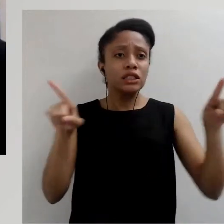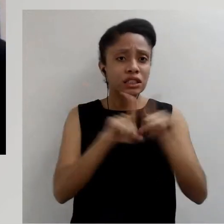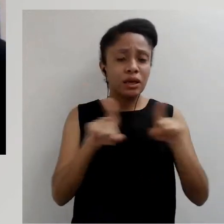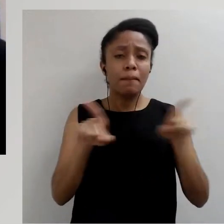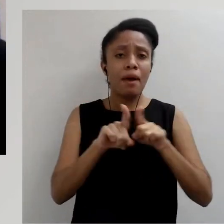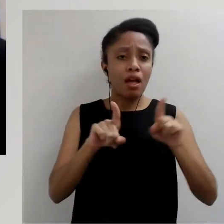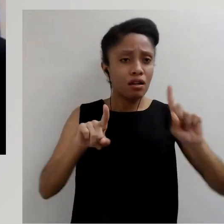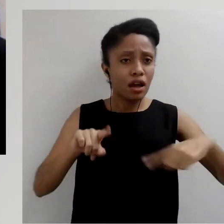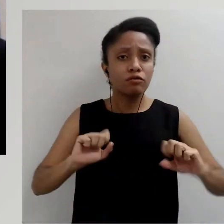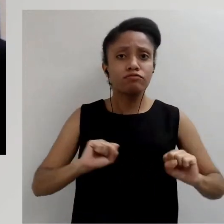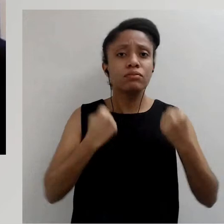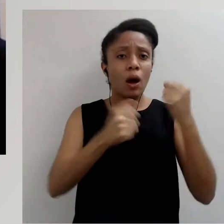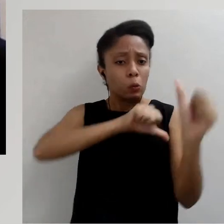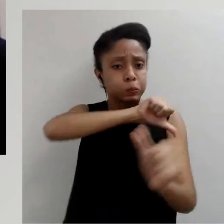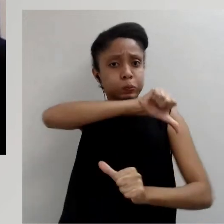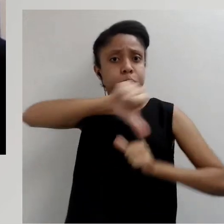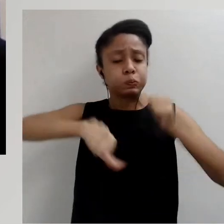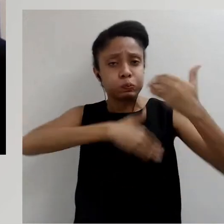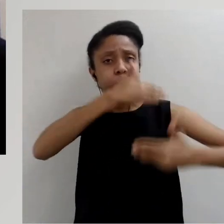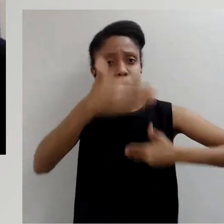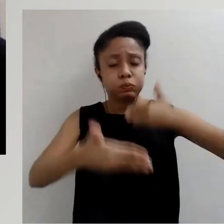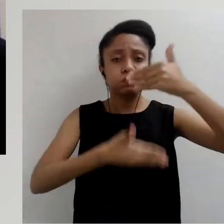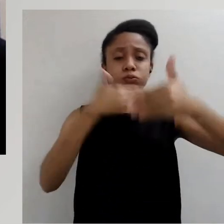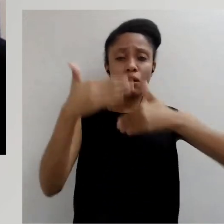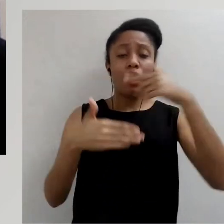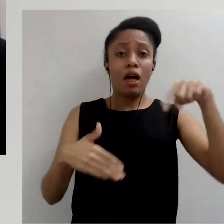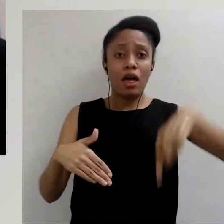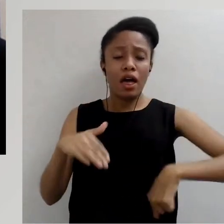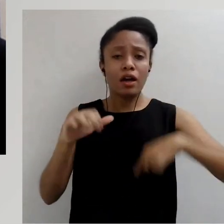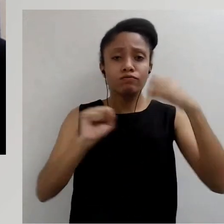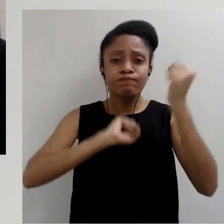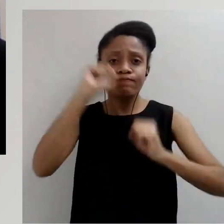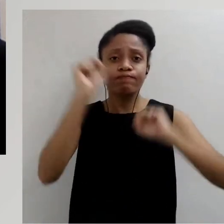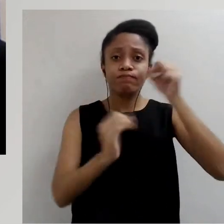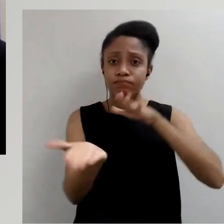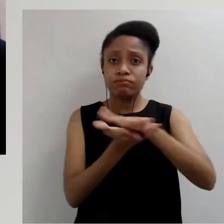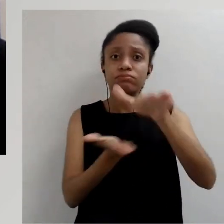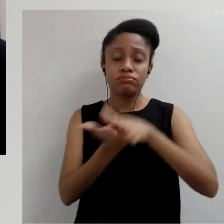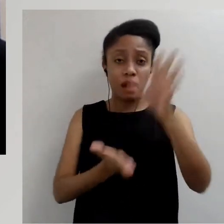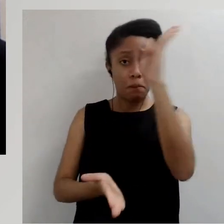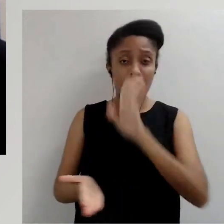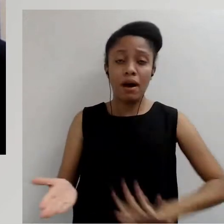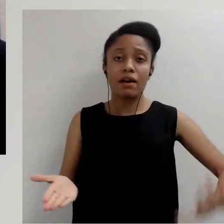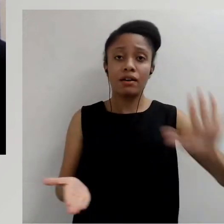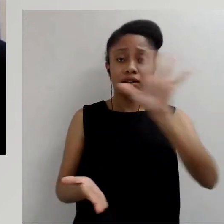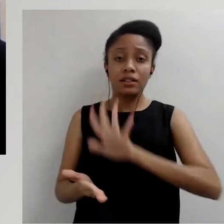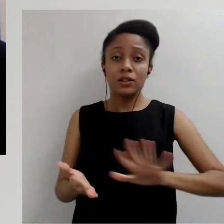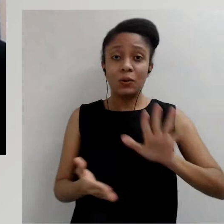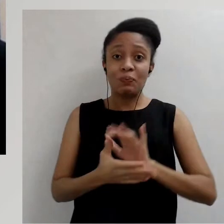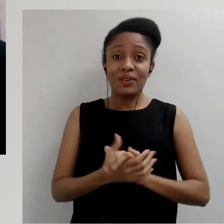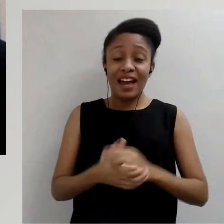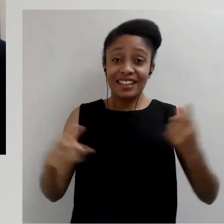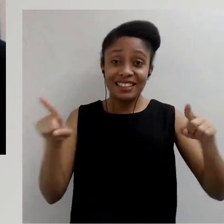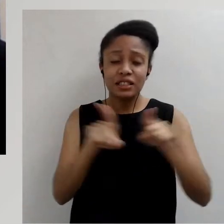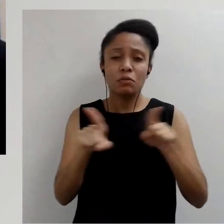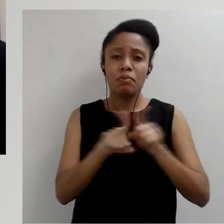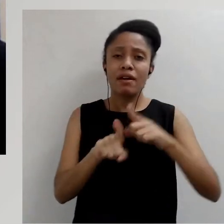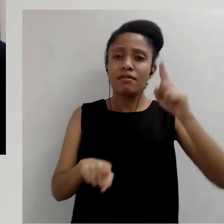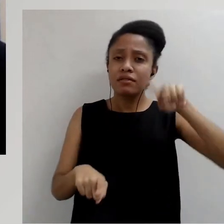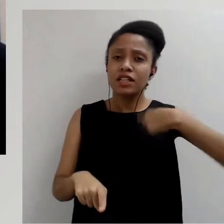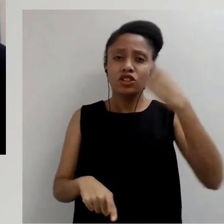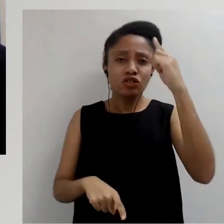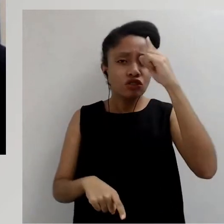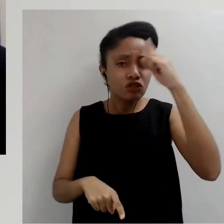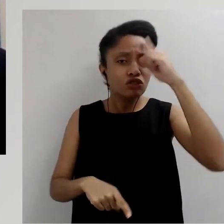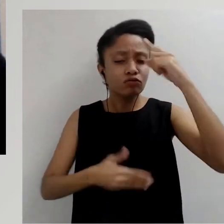printing industry, that will determine the impact of this transformation about the Brazilian printing industry, considering